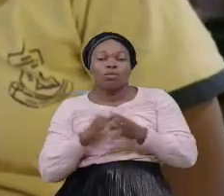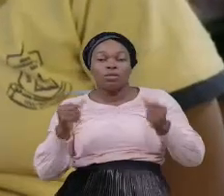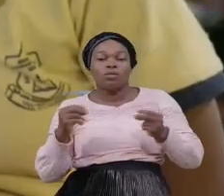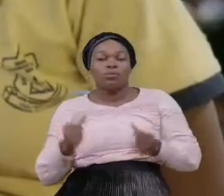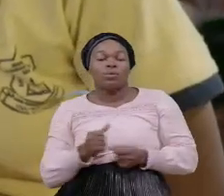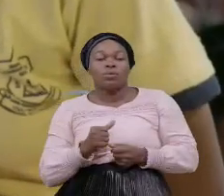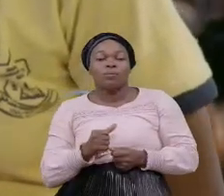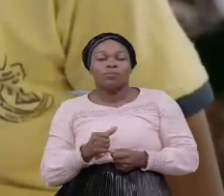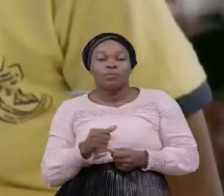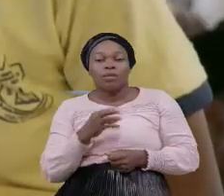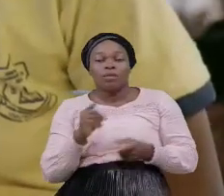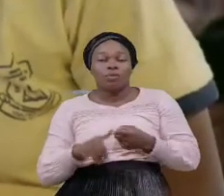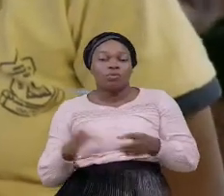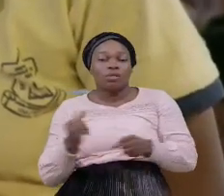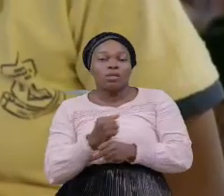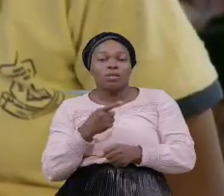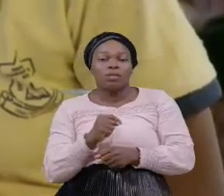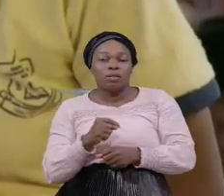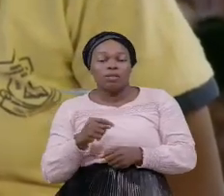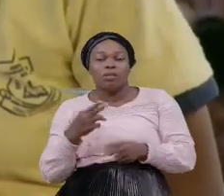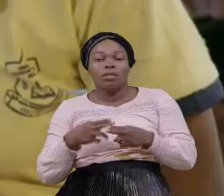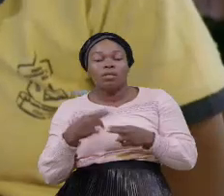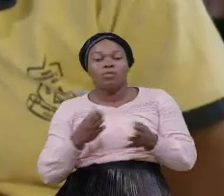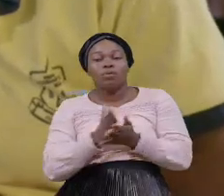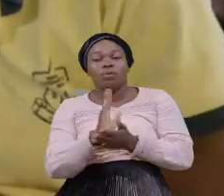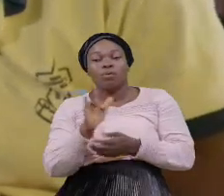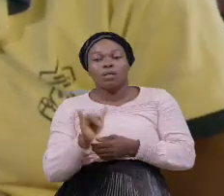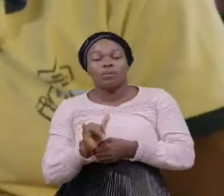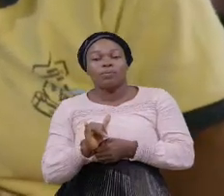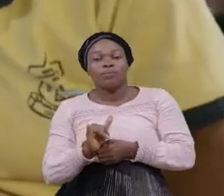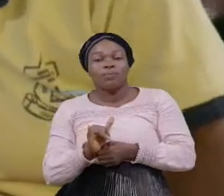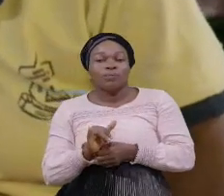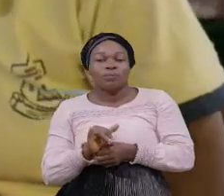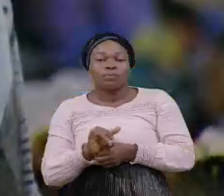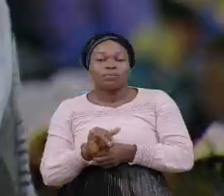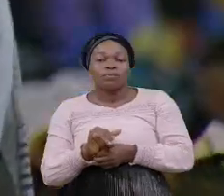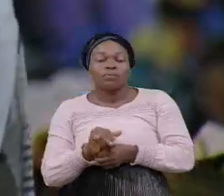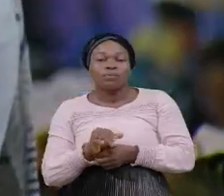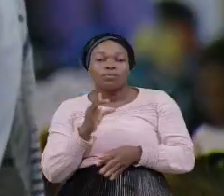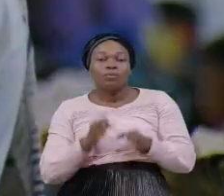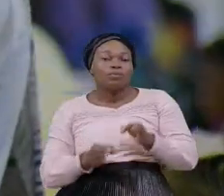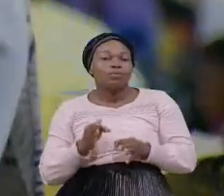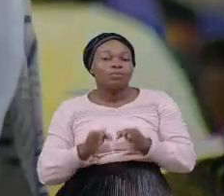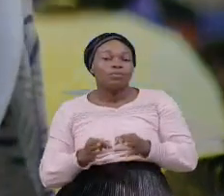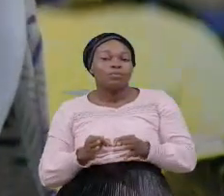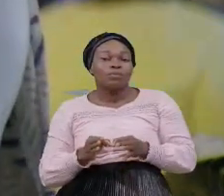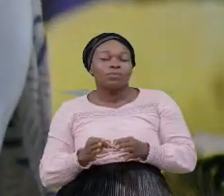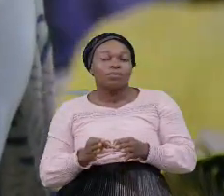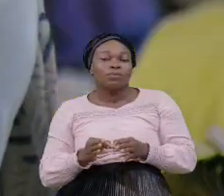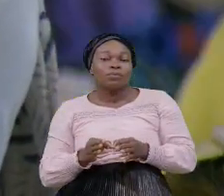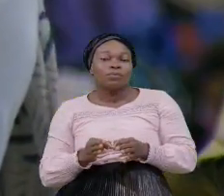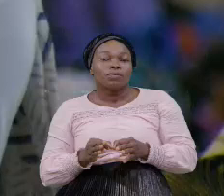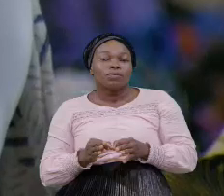get the details correctly. If your place, maybe there is no address, give a